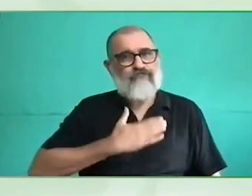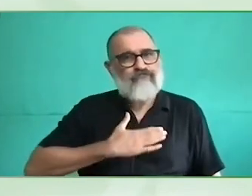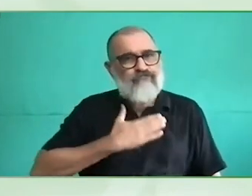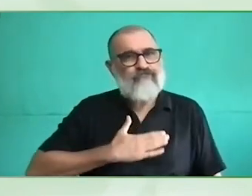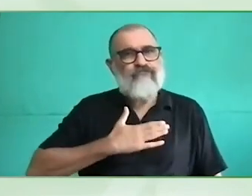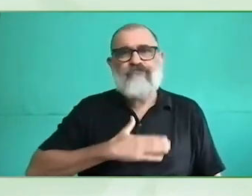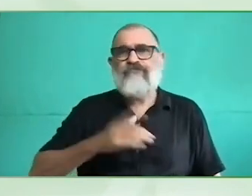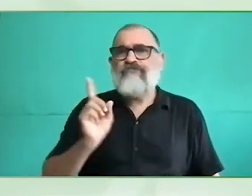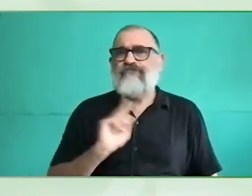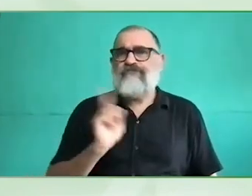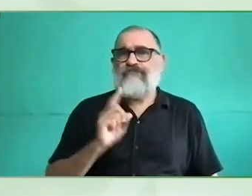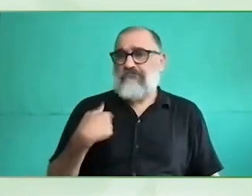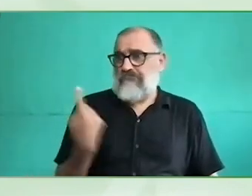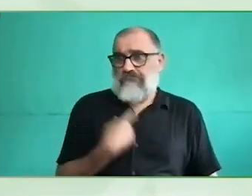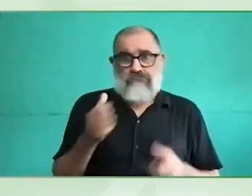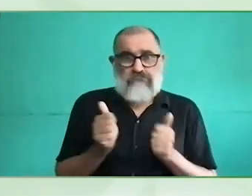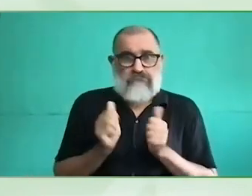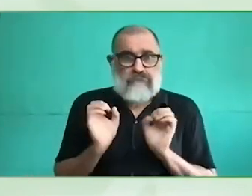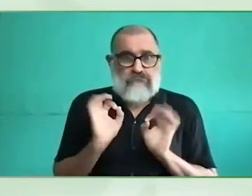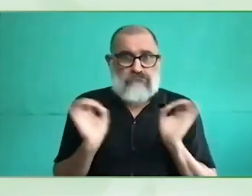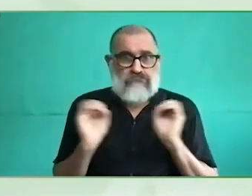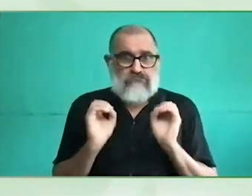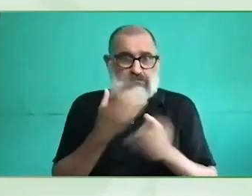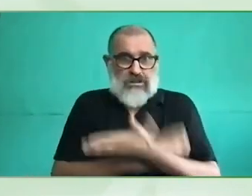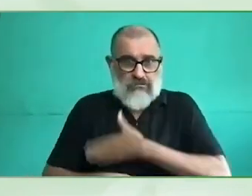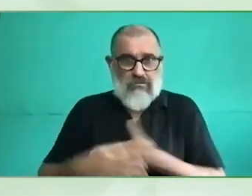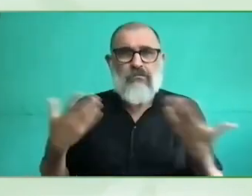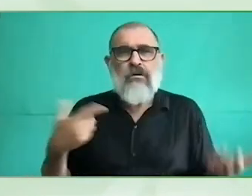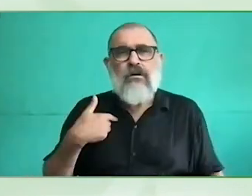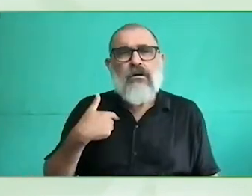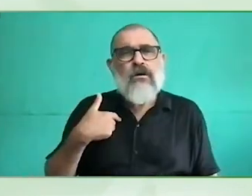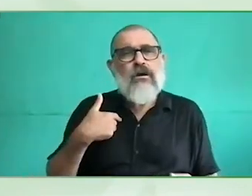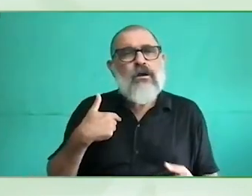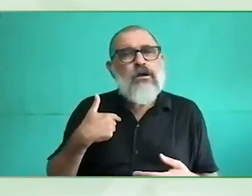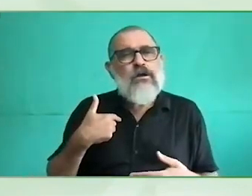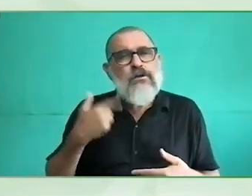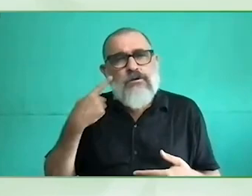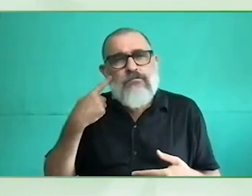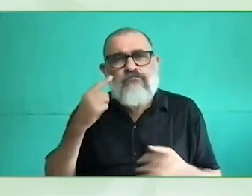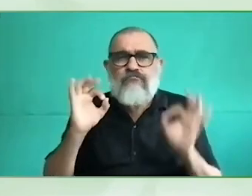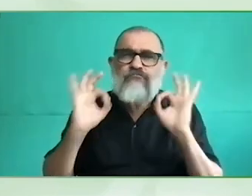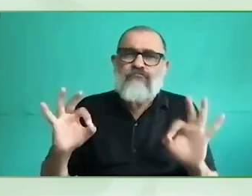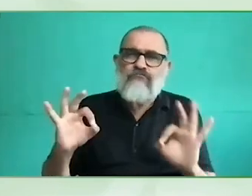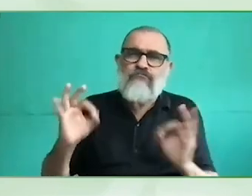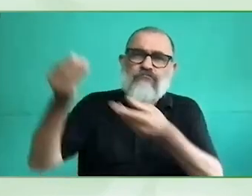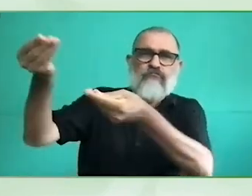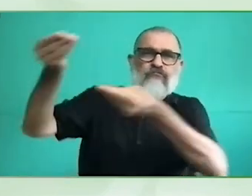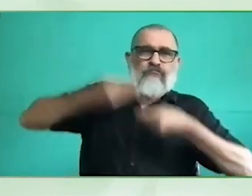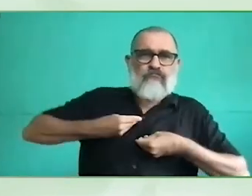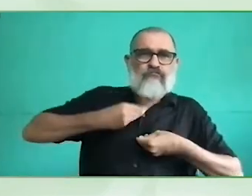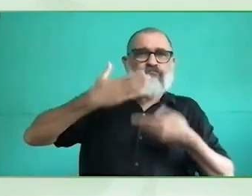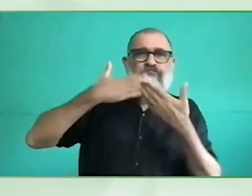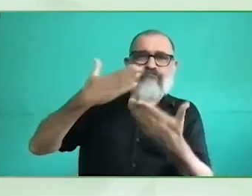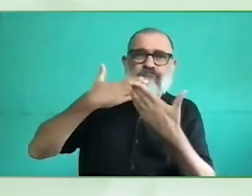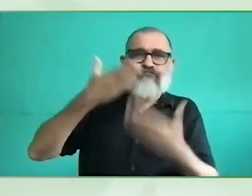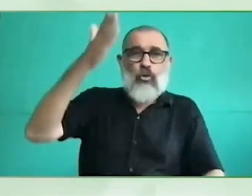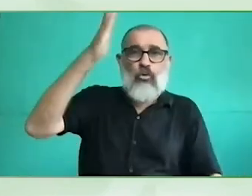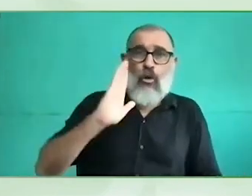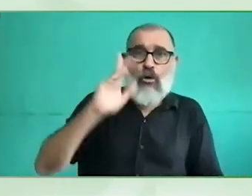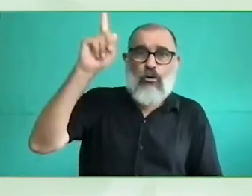But I'm sure if God give me years enough to grow older and older,